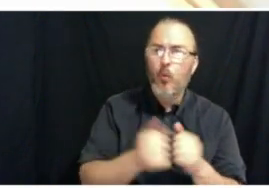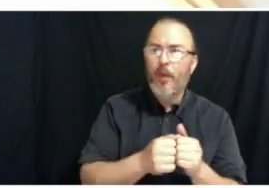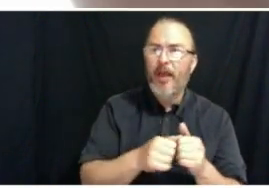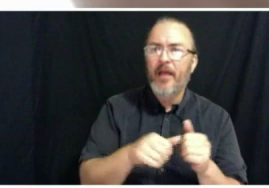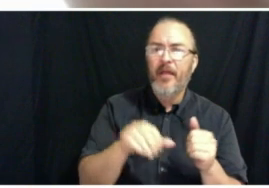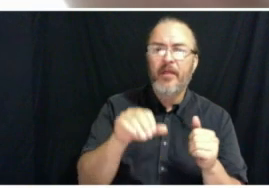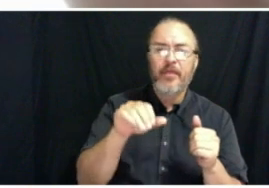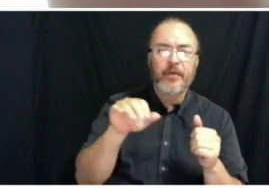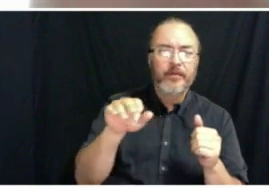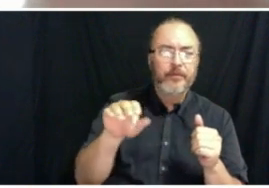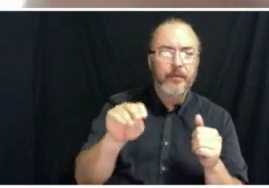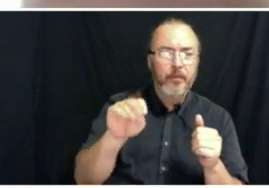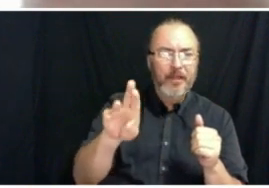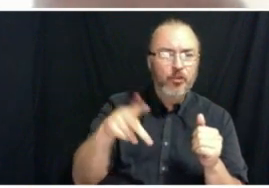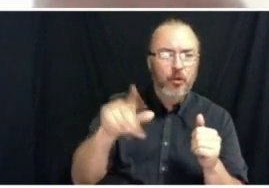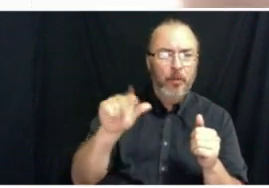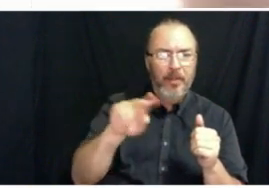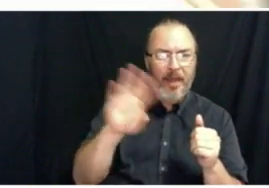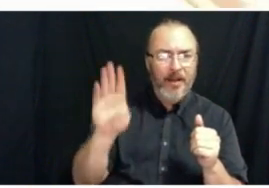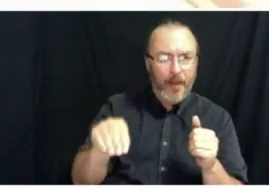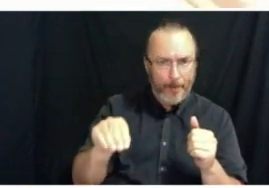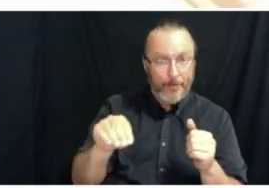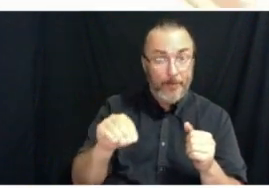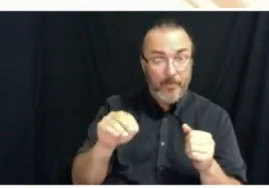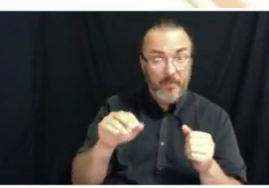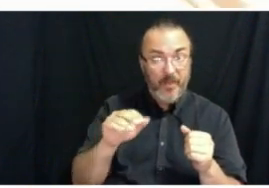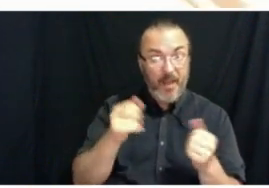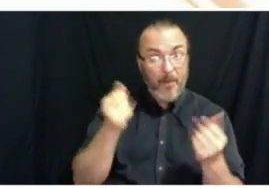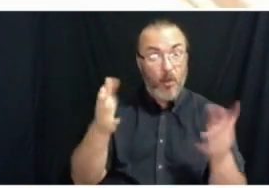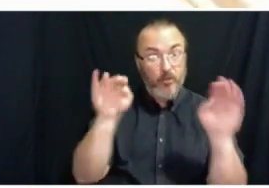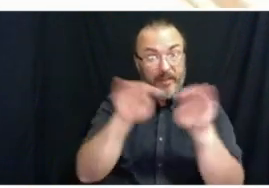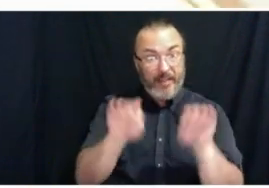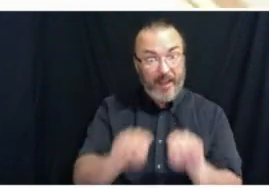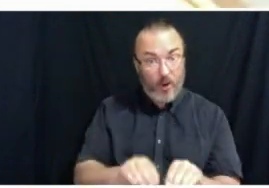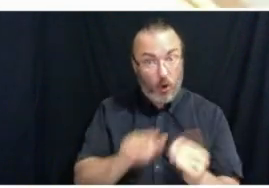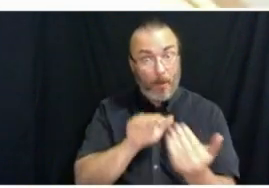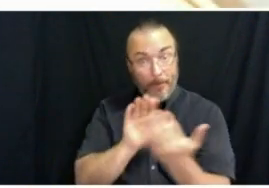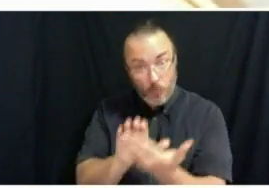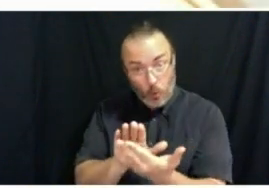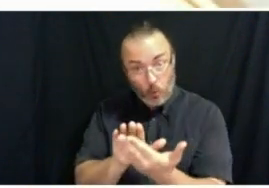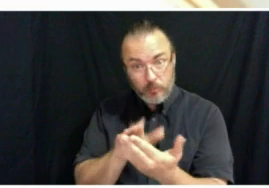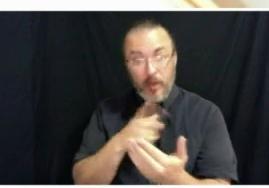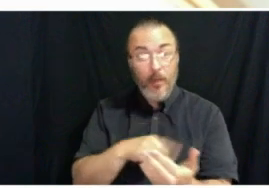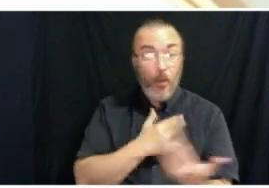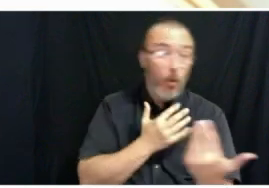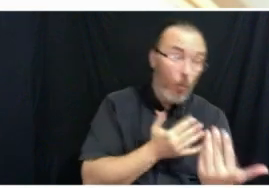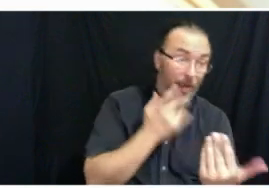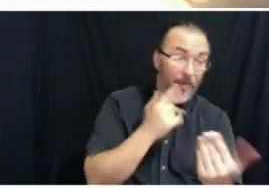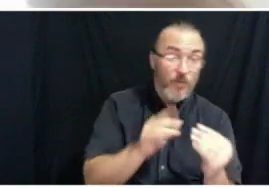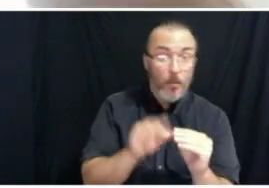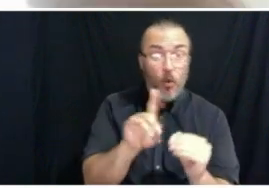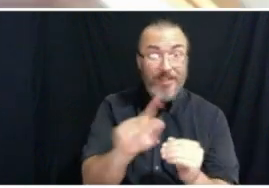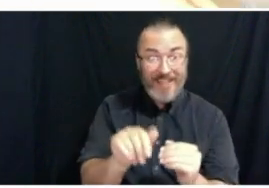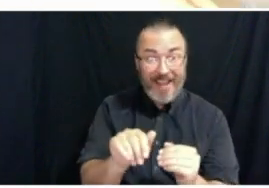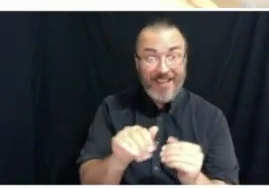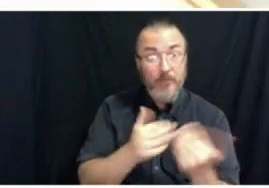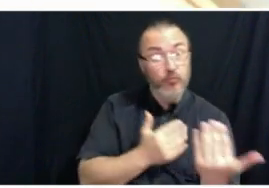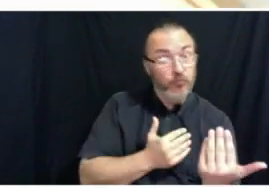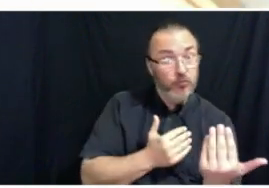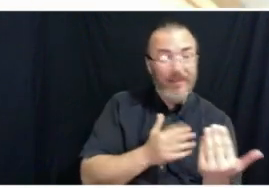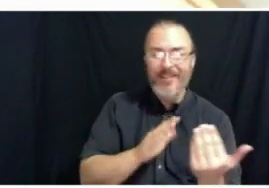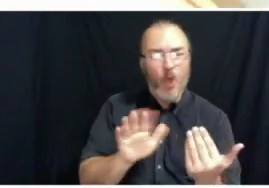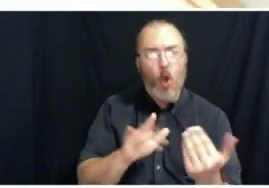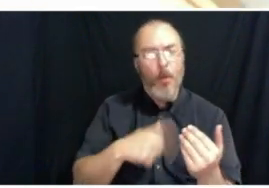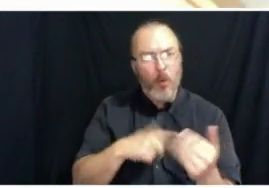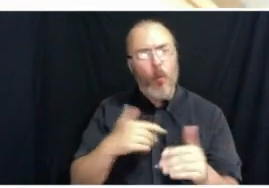the importance of multifaceted approaches and not just waiting on more data, but making sure that we actually proceed with